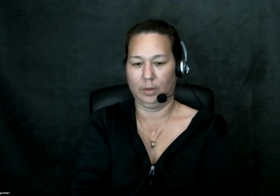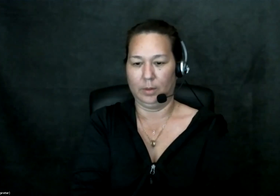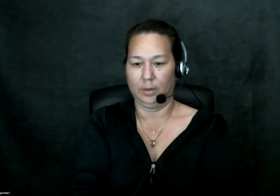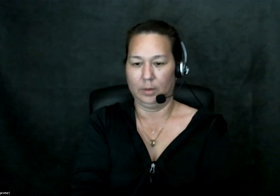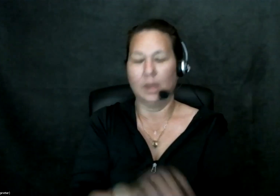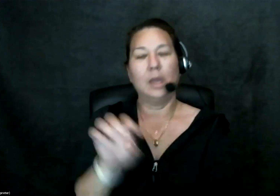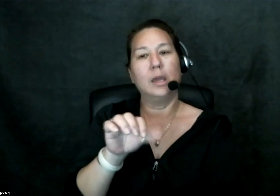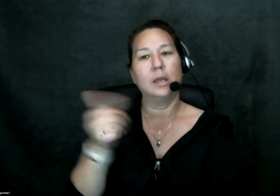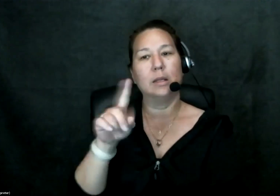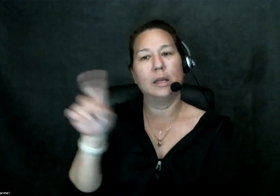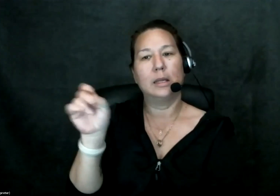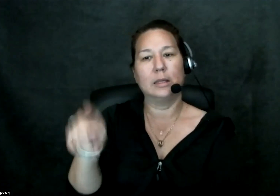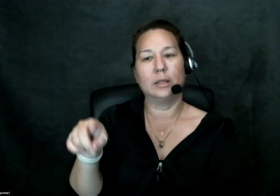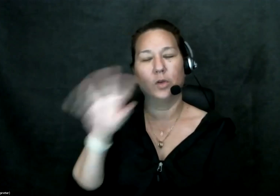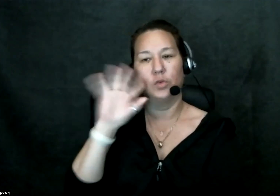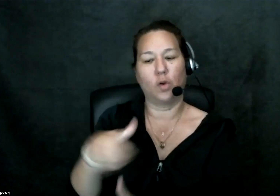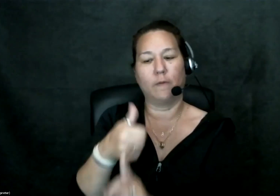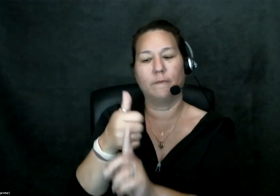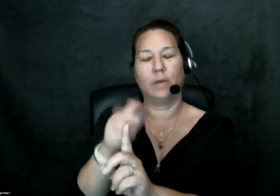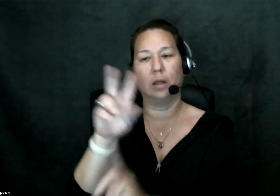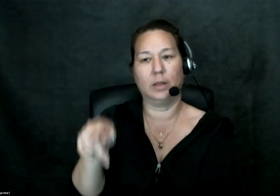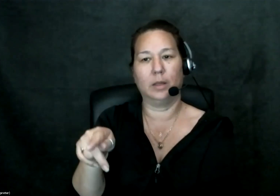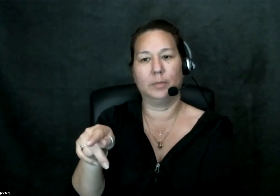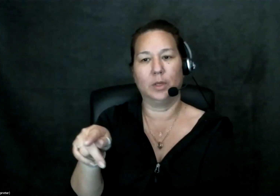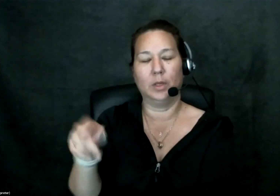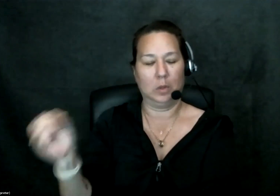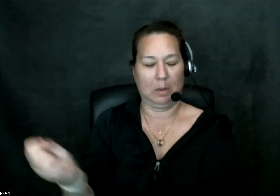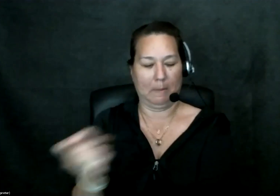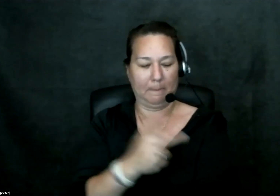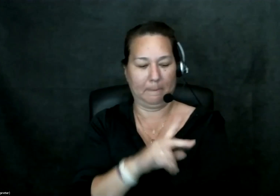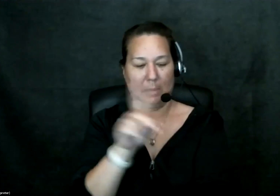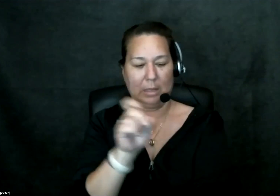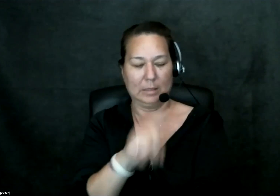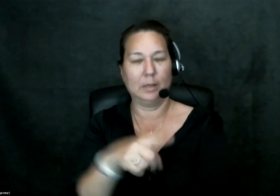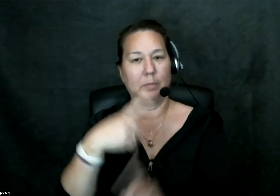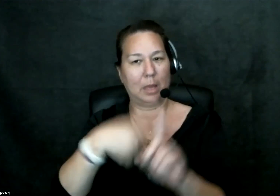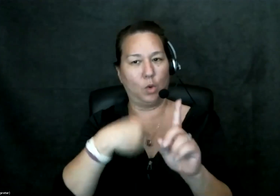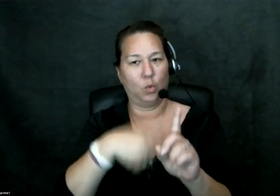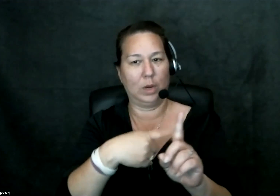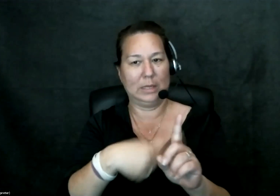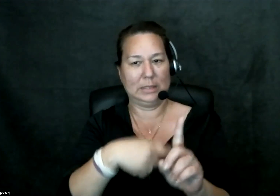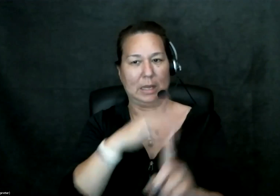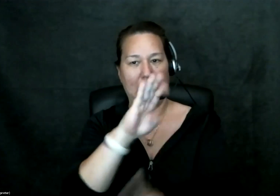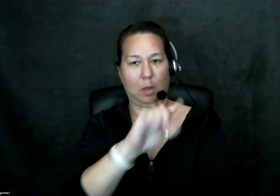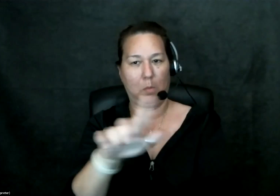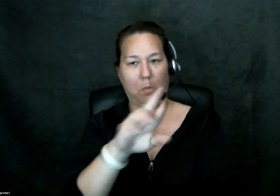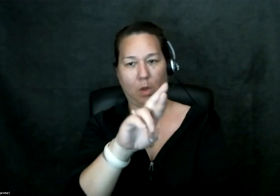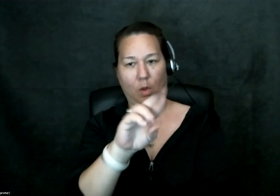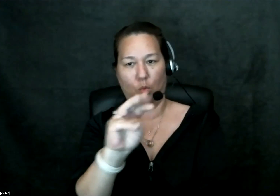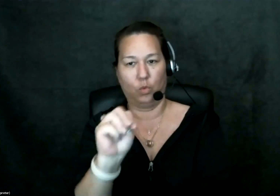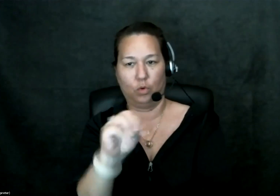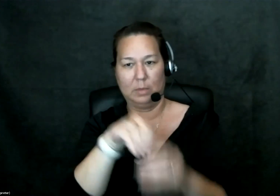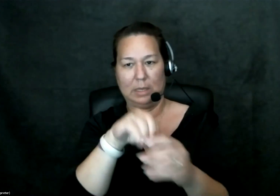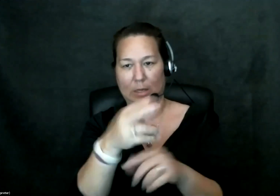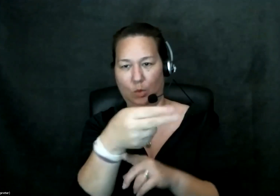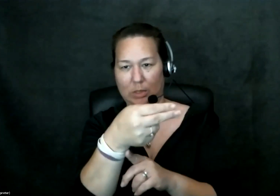Another question, a follow-up to going back to the question about renting a ballroom in a hotel. If